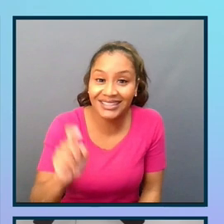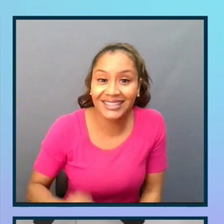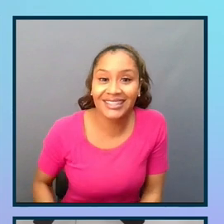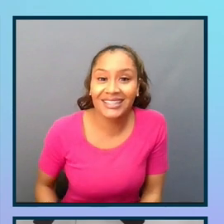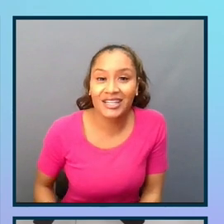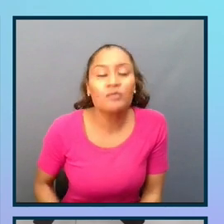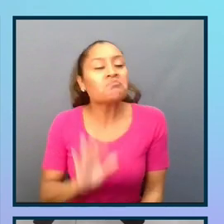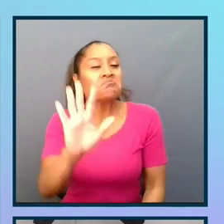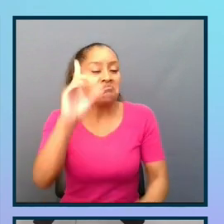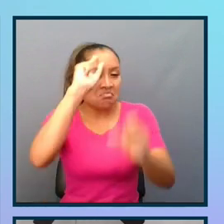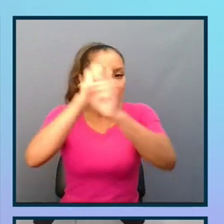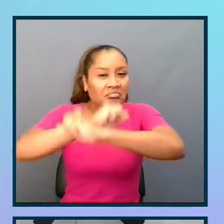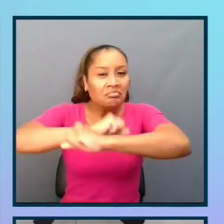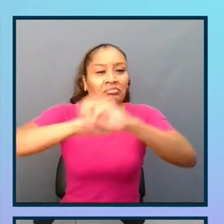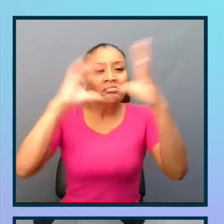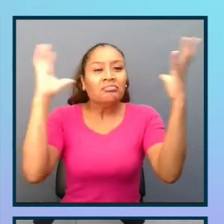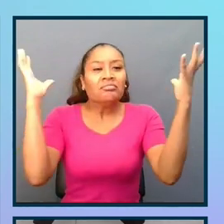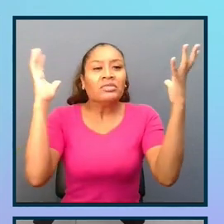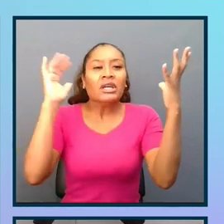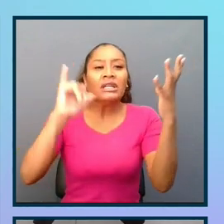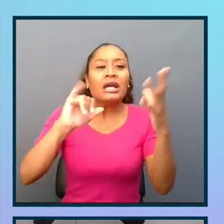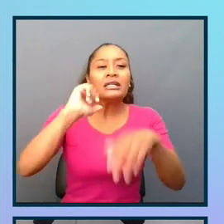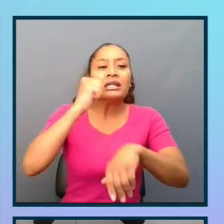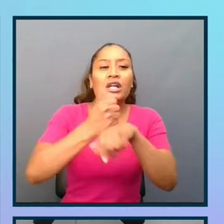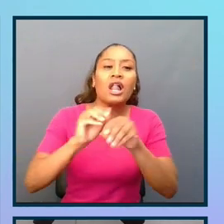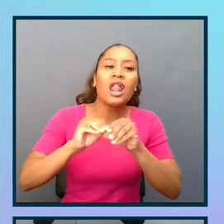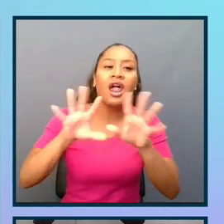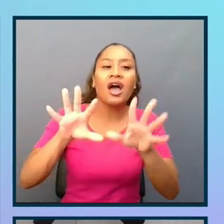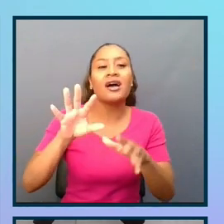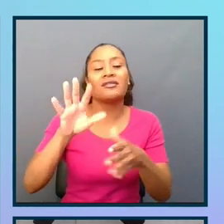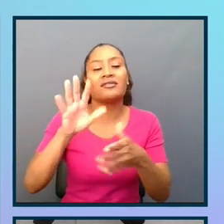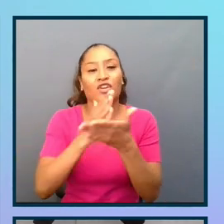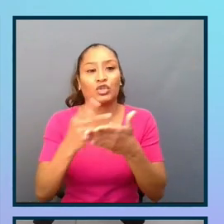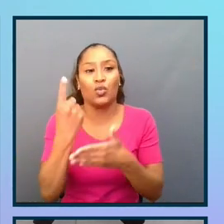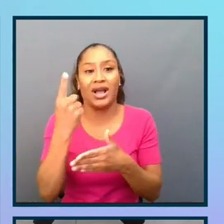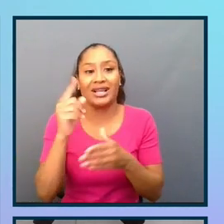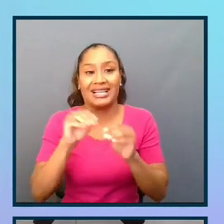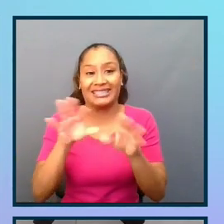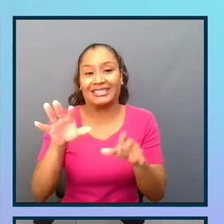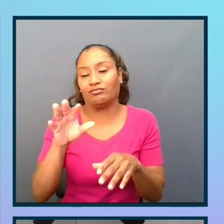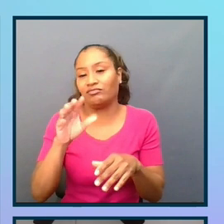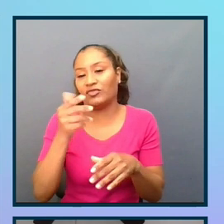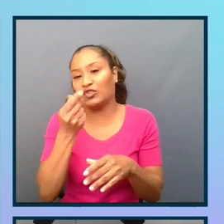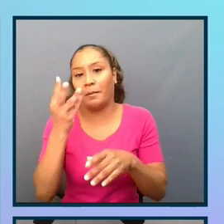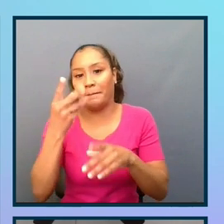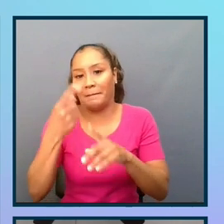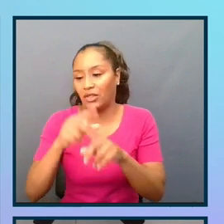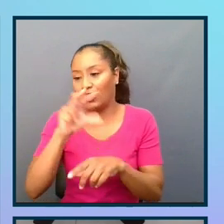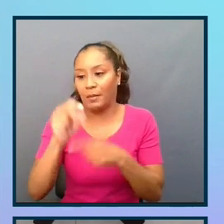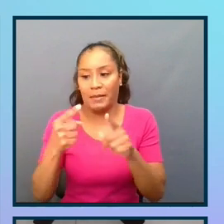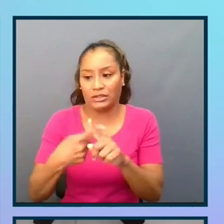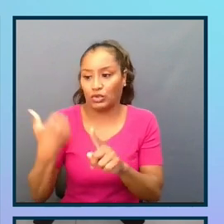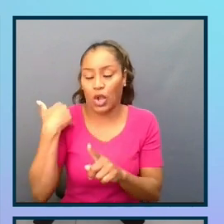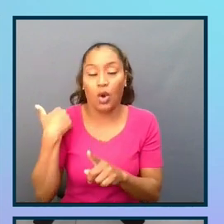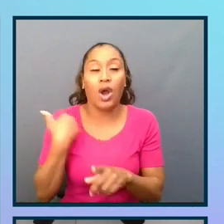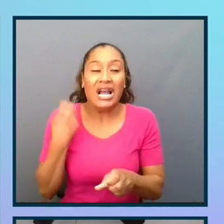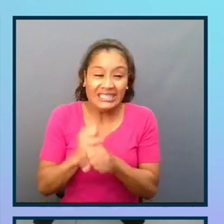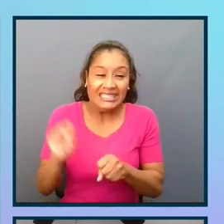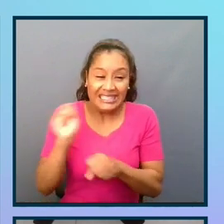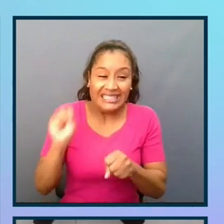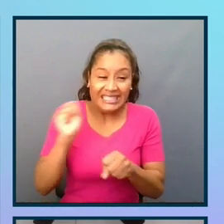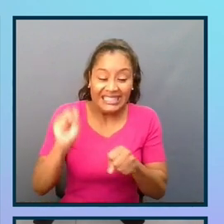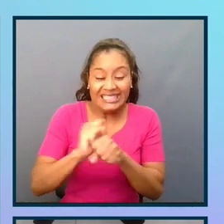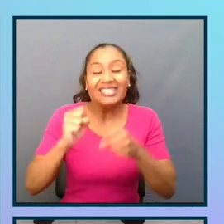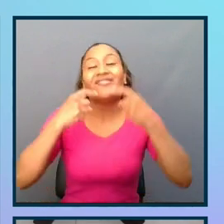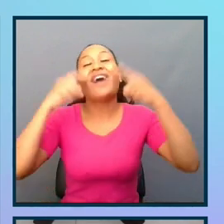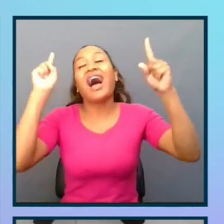Let's imagine the launch of design system version 1, 12 or 13 months ago. Finally, all of our hard work was going to be available to